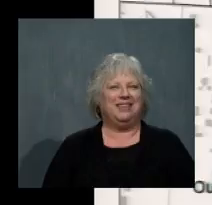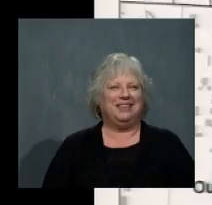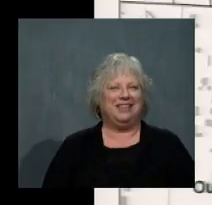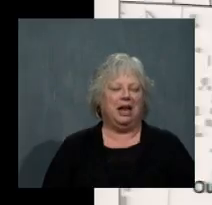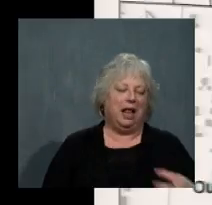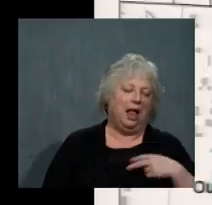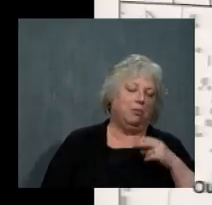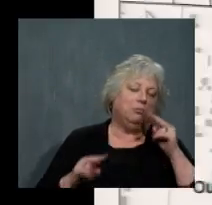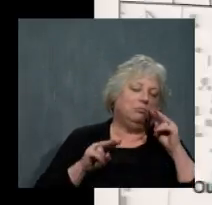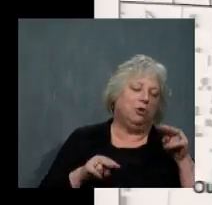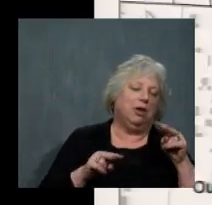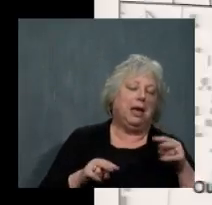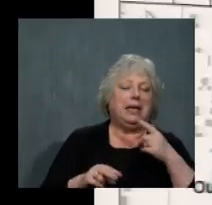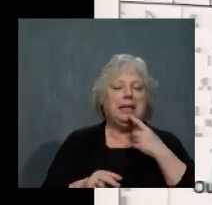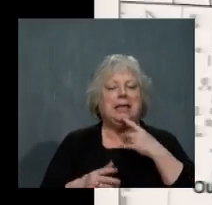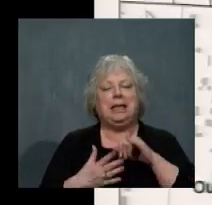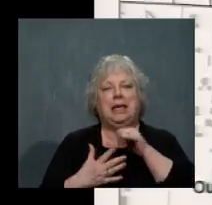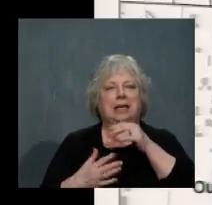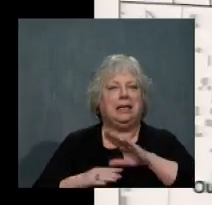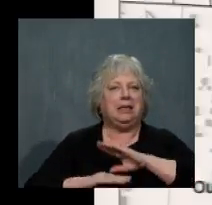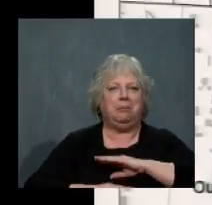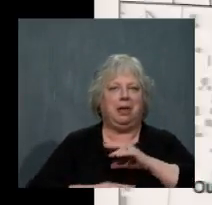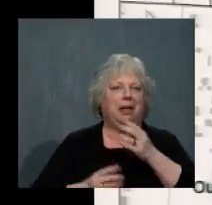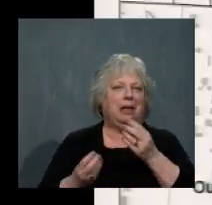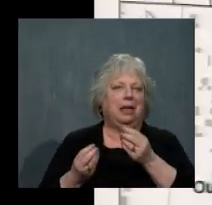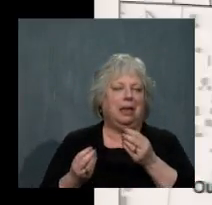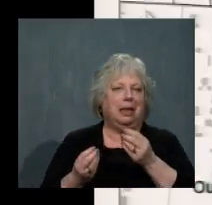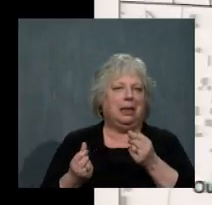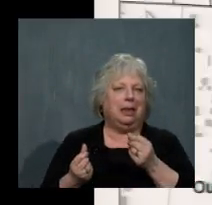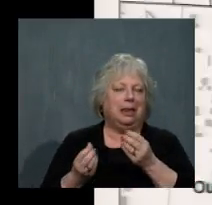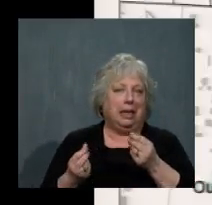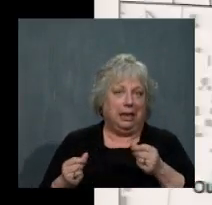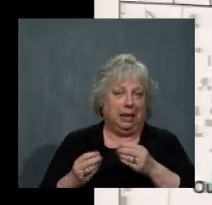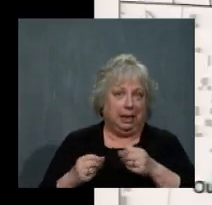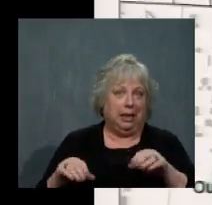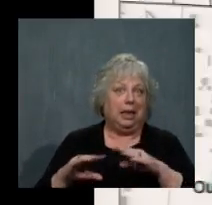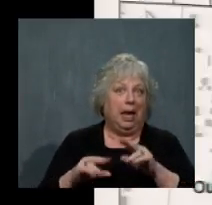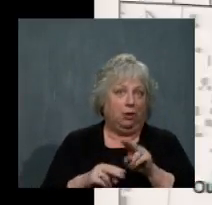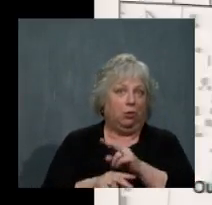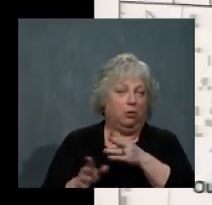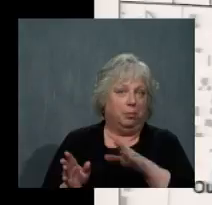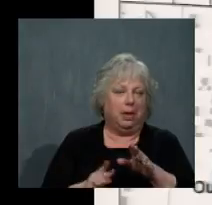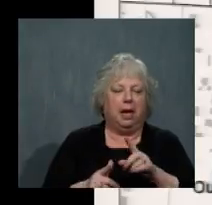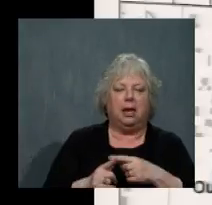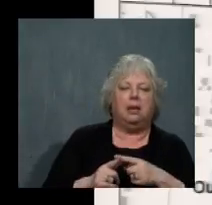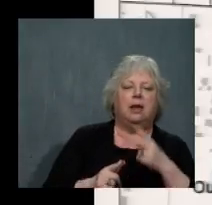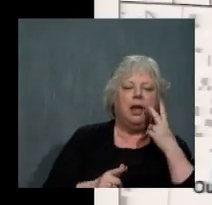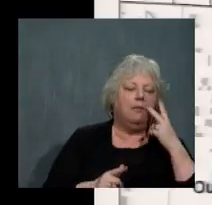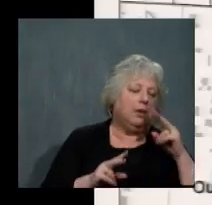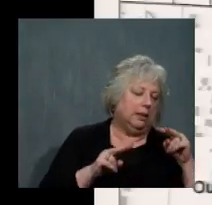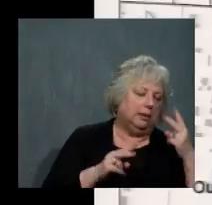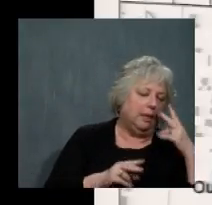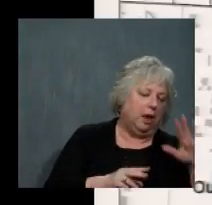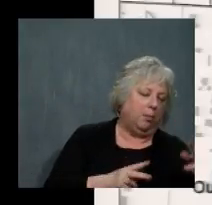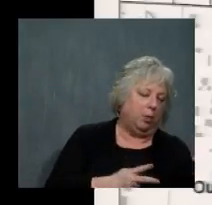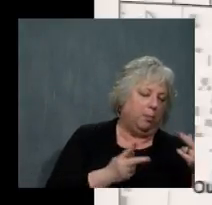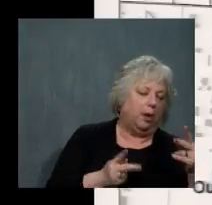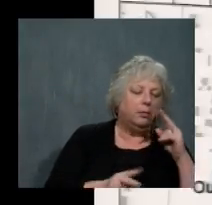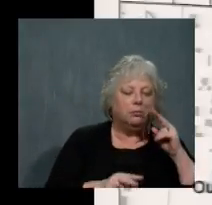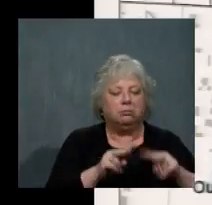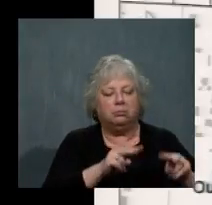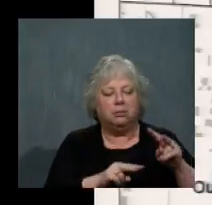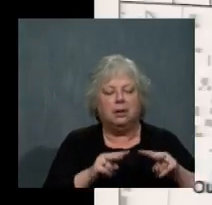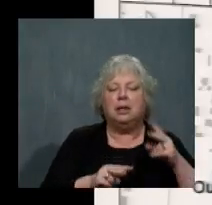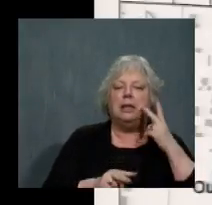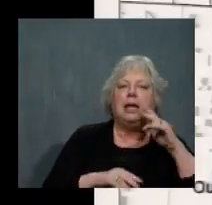I would look at it and tell you that it doesn't meet the land use plan. Okay, And then I'd have to look at what they was proposing and how it affected